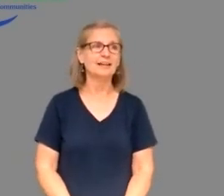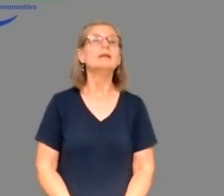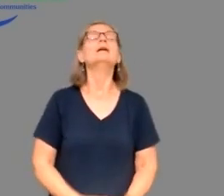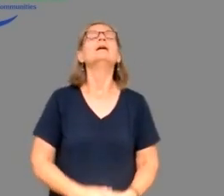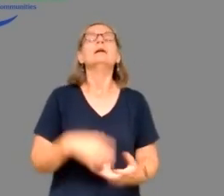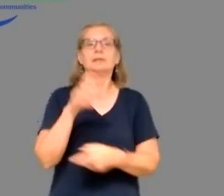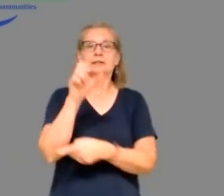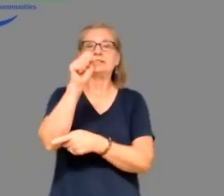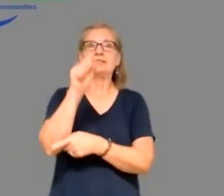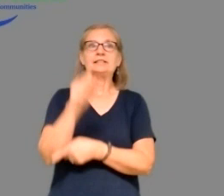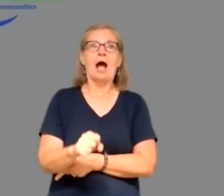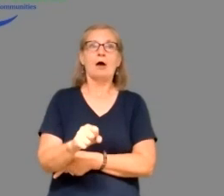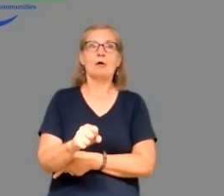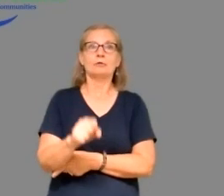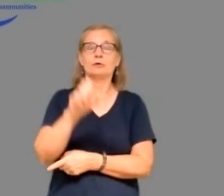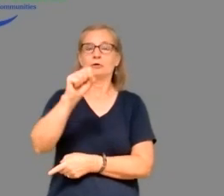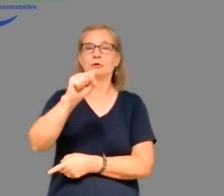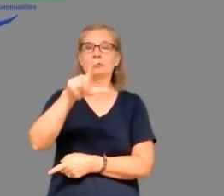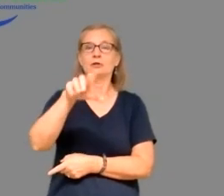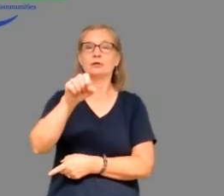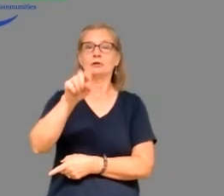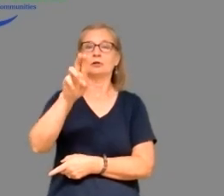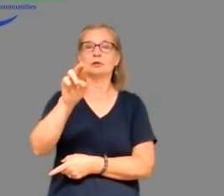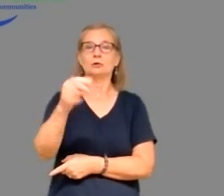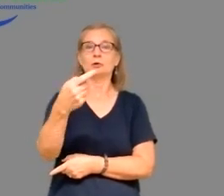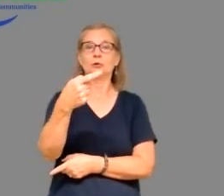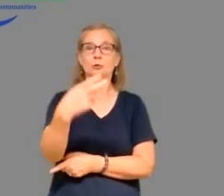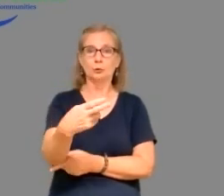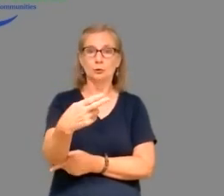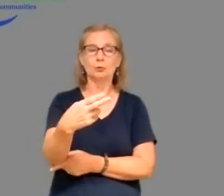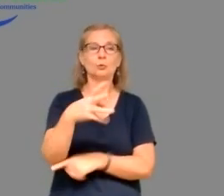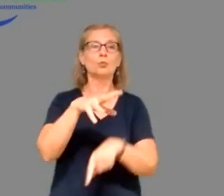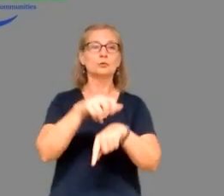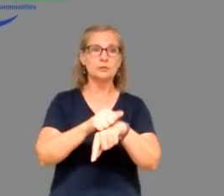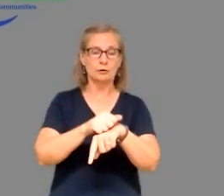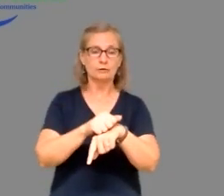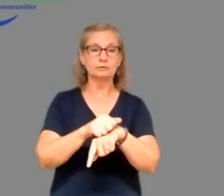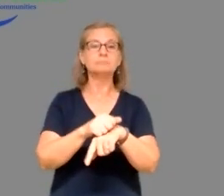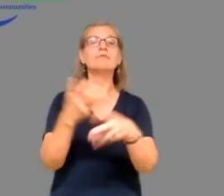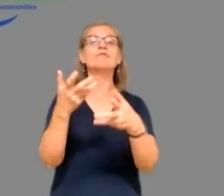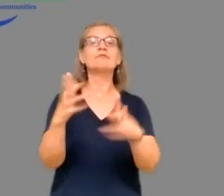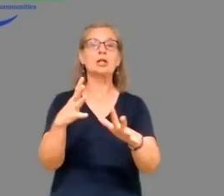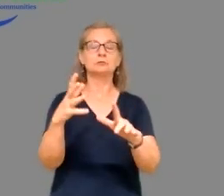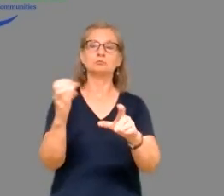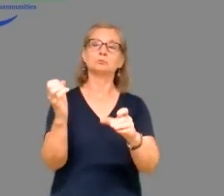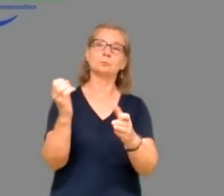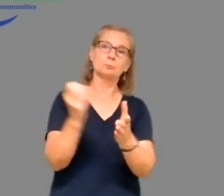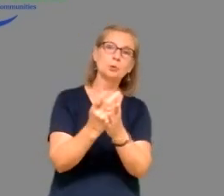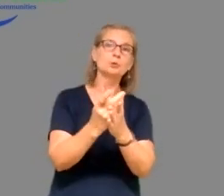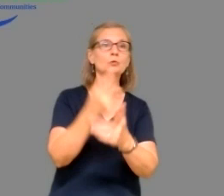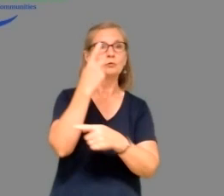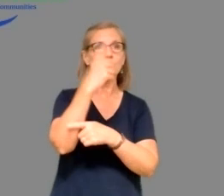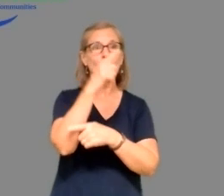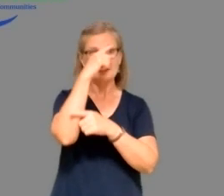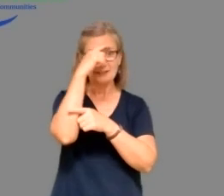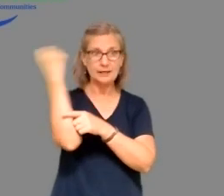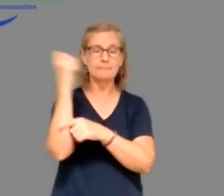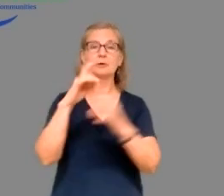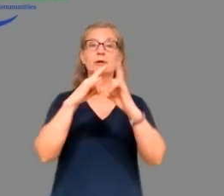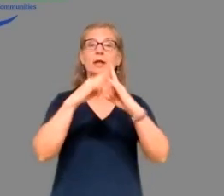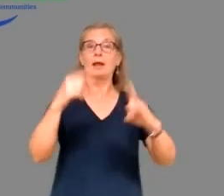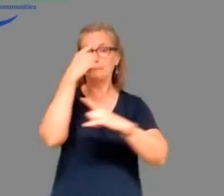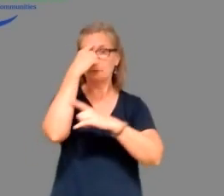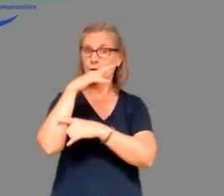South Slough Reserve has received approval from our Salem office to move forward with having summer camps for kids starting the first week of